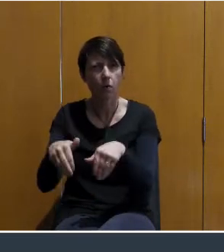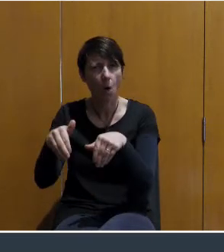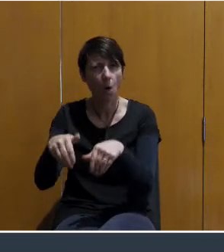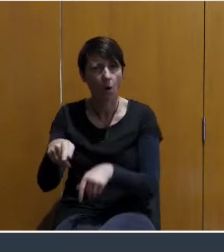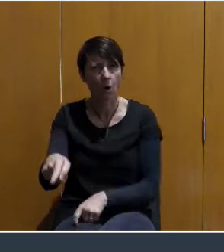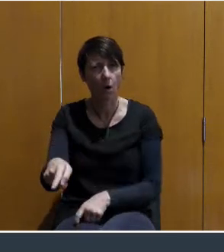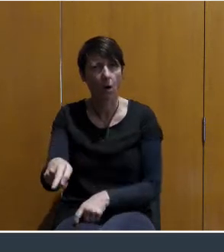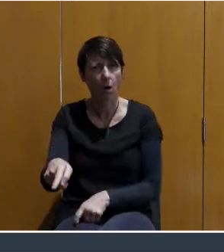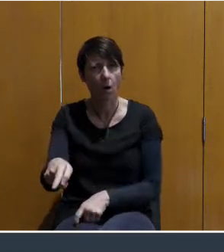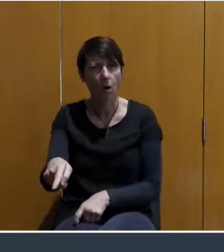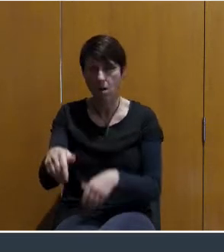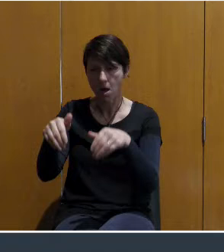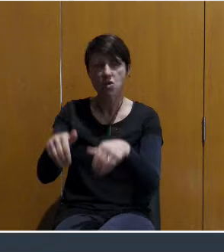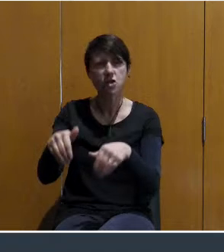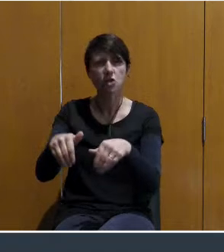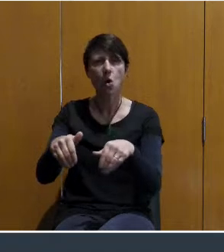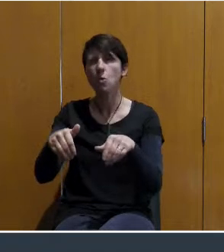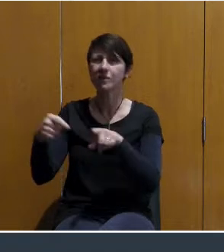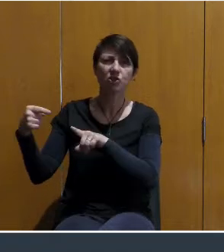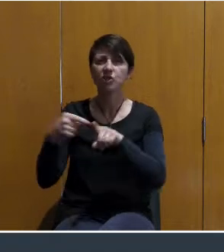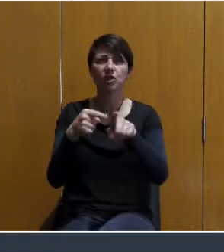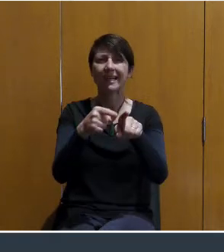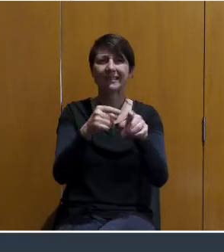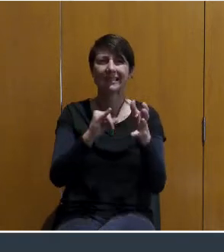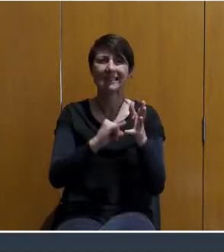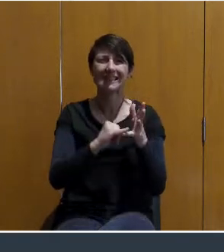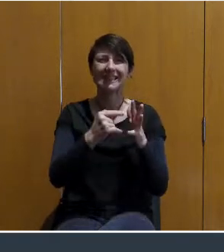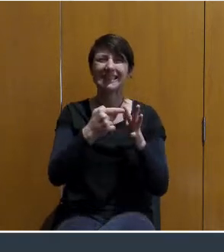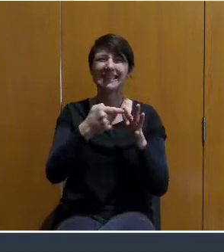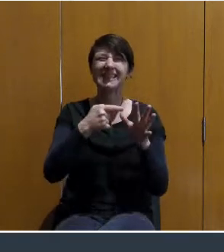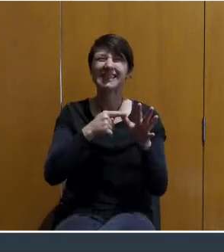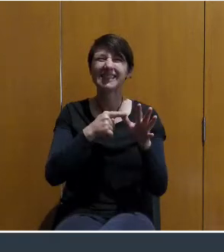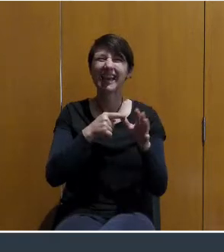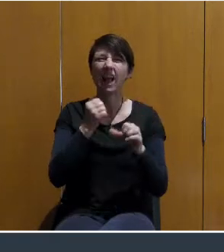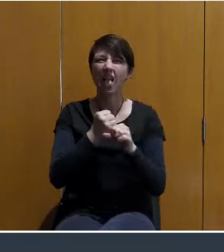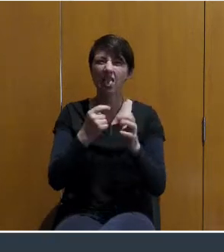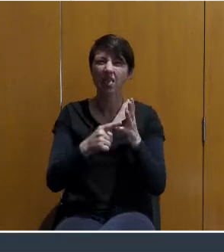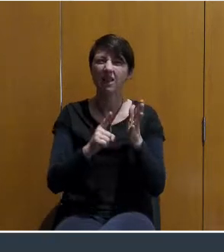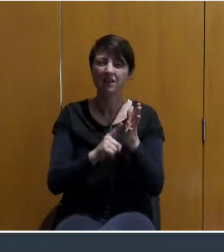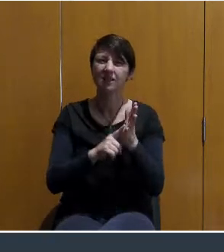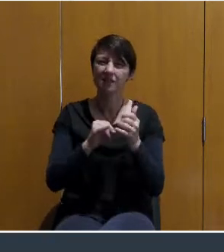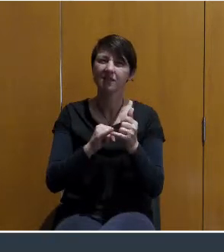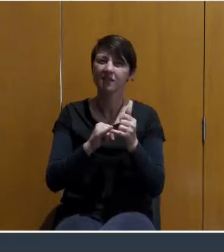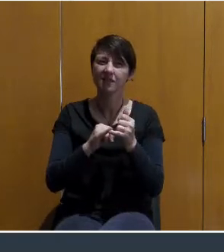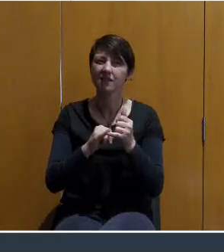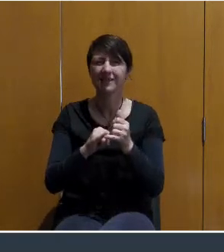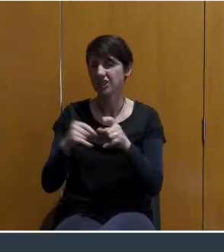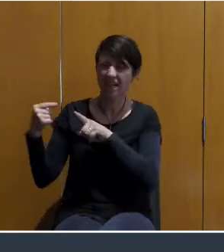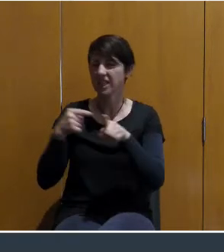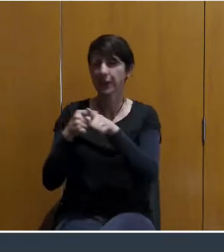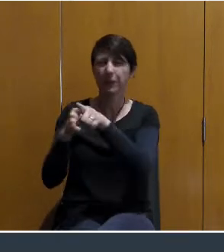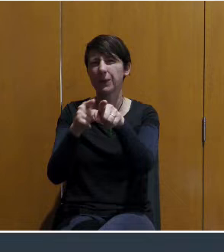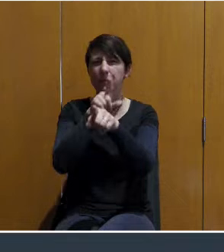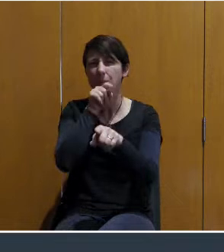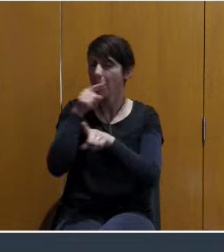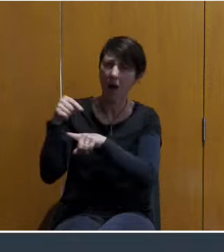that was chasing seagulls and nesting drossels. We had 2 nesting drossels, and of course, once again, they've been sitting on their eggs, and the